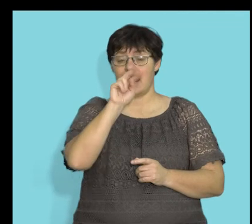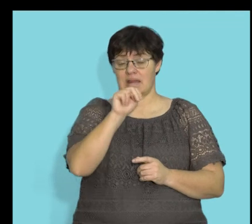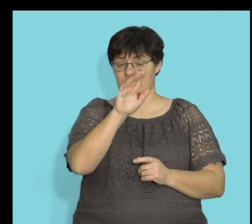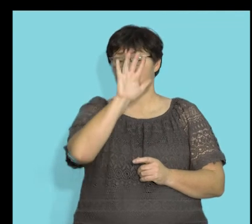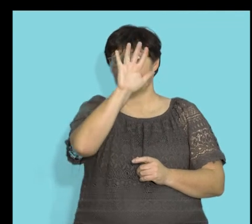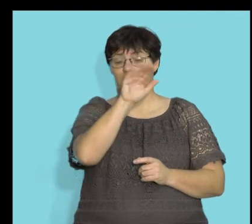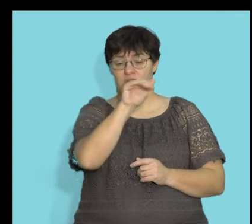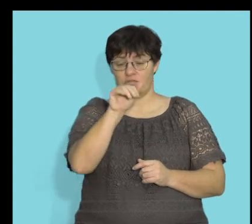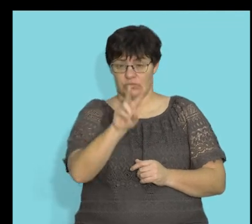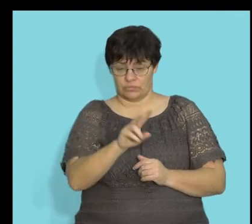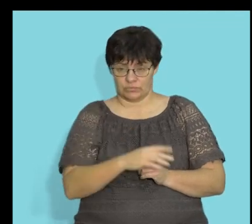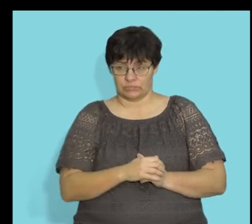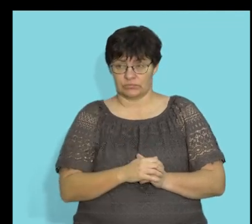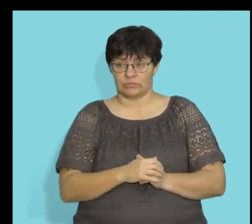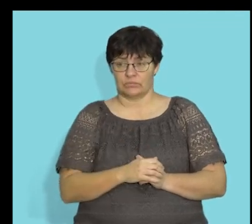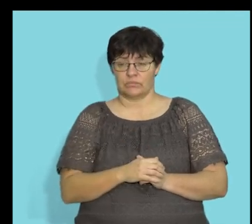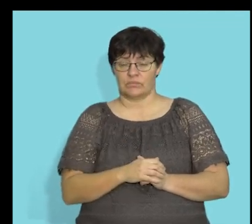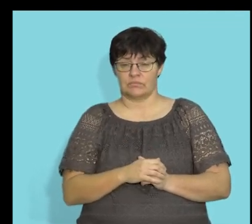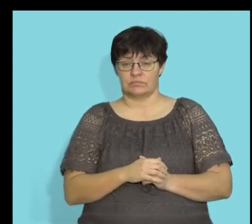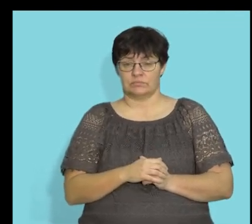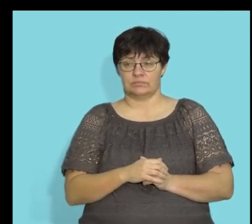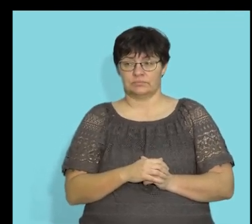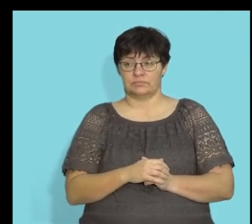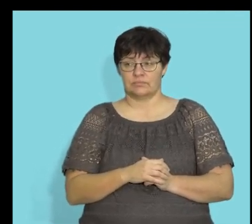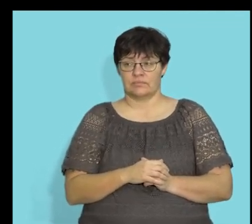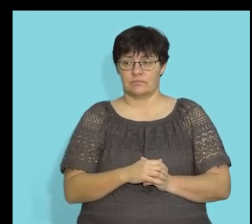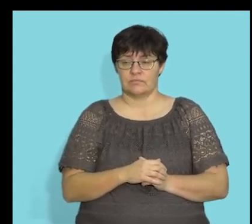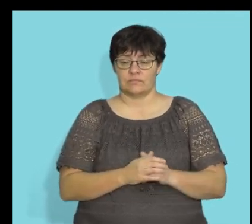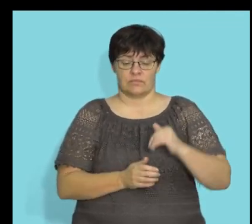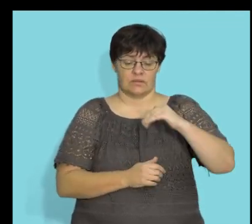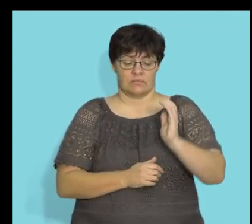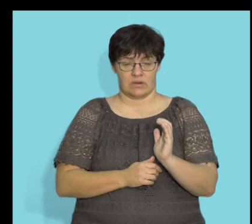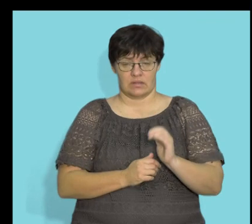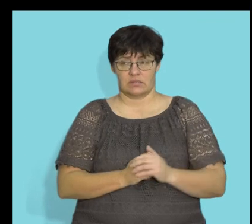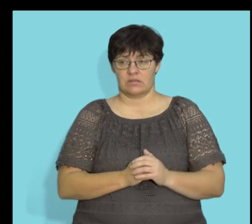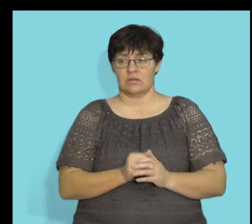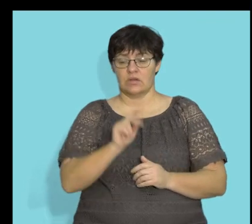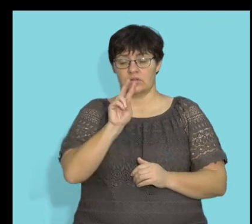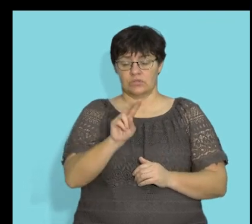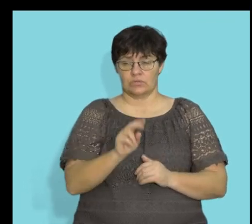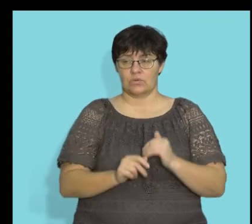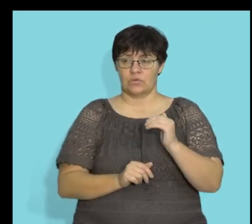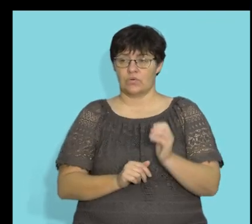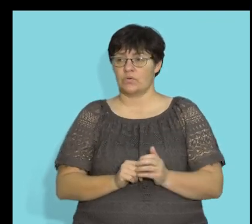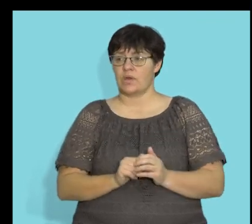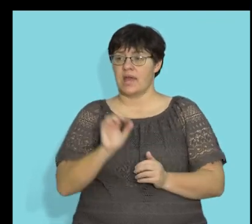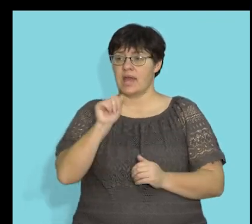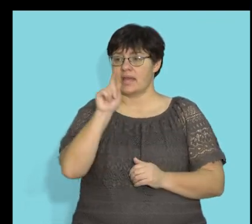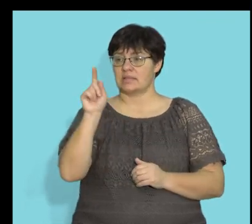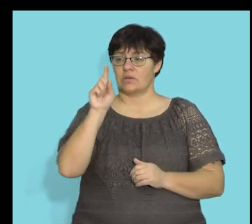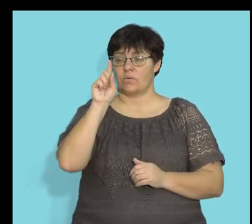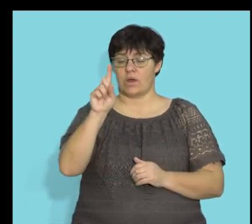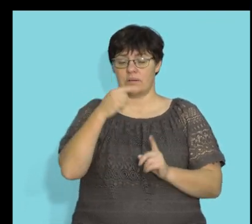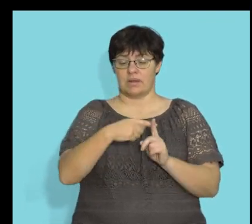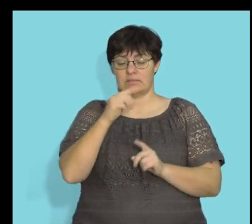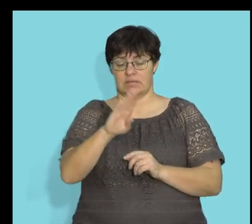we know that 5 is my n. So I'm going to have 5 over 2. 2 times a, and I know